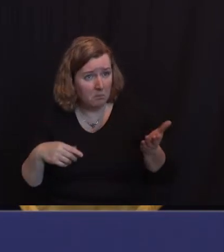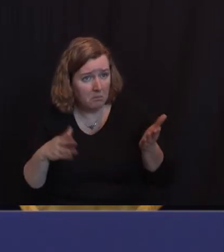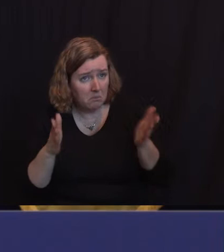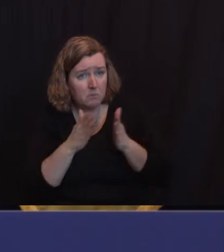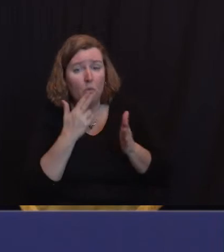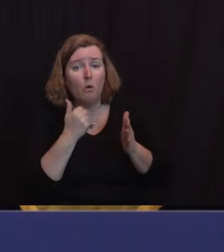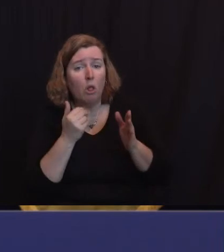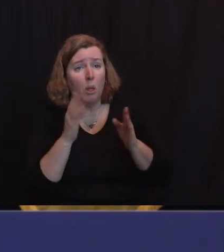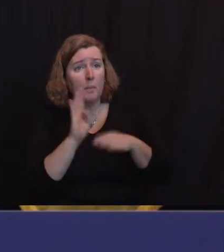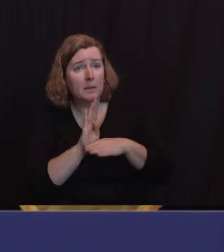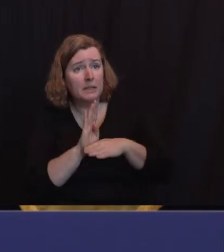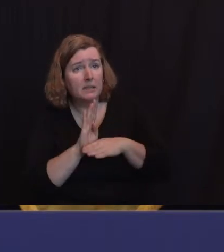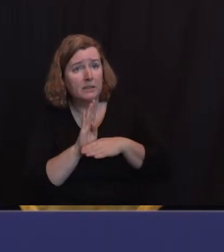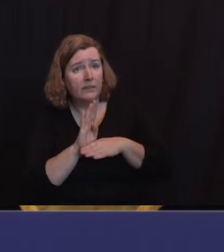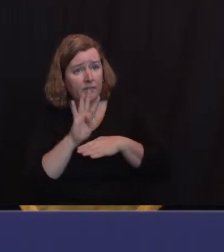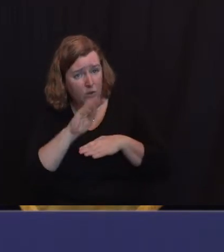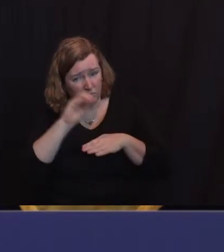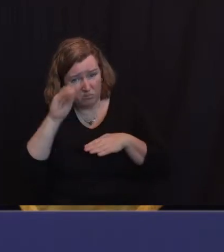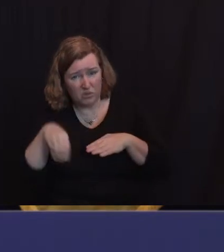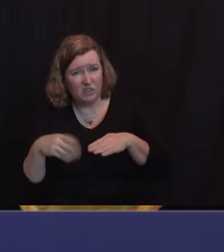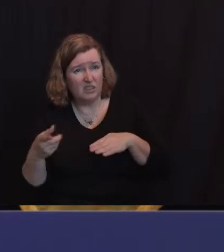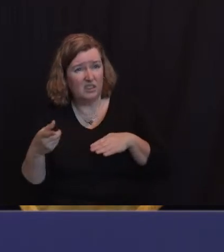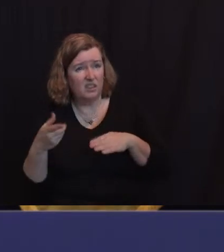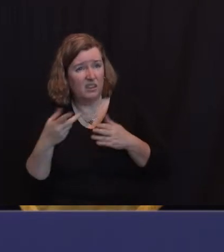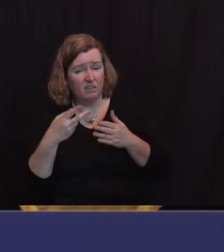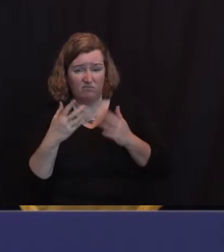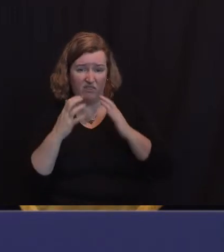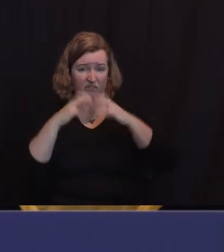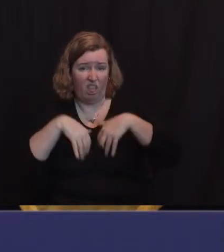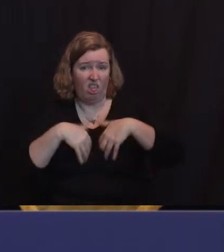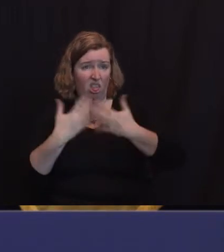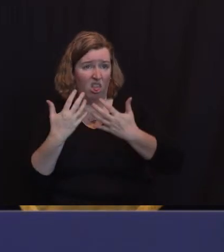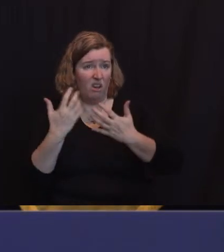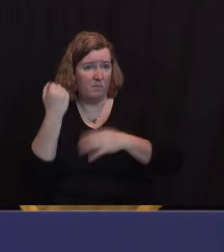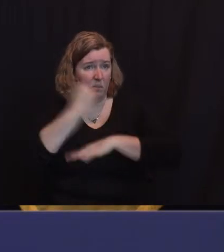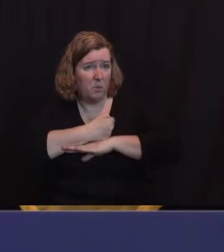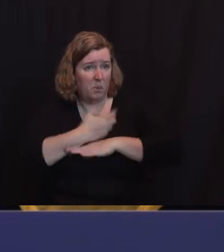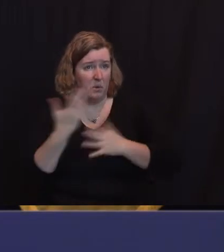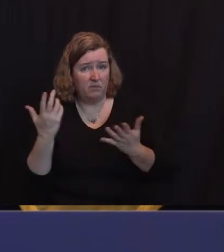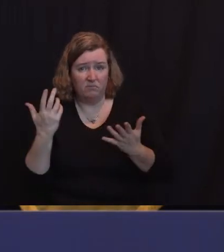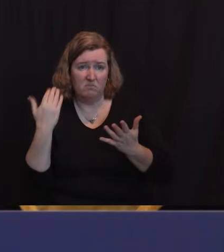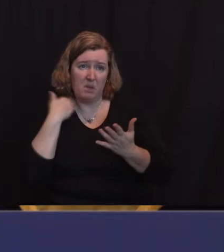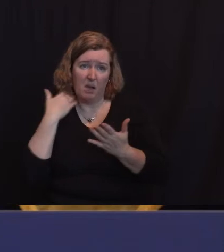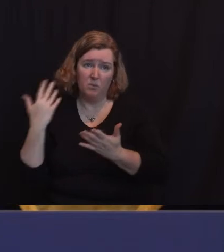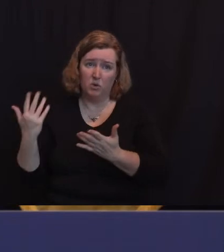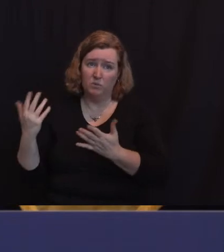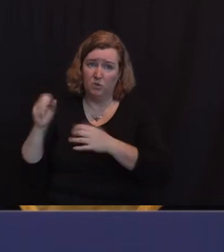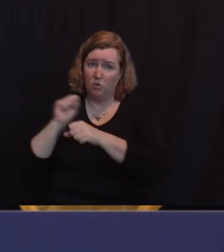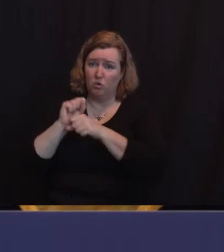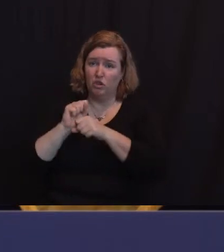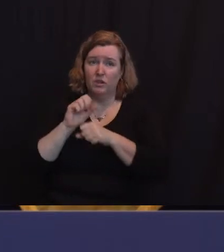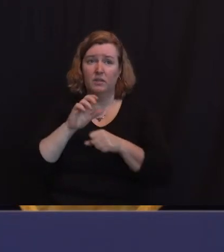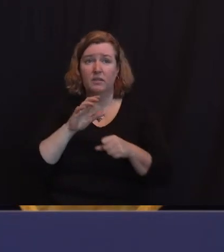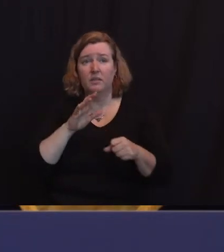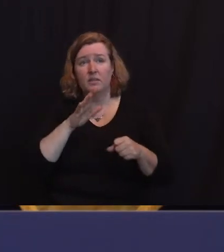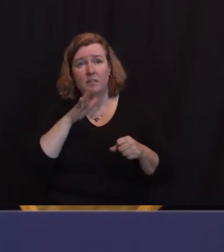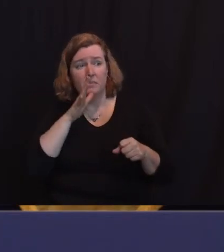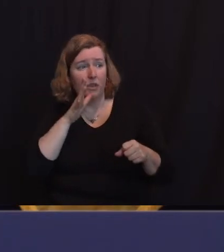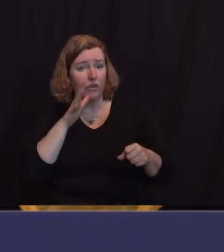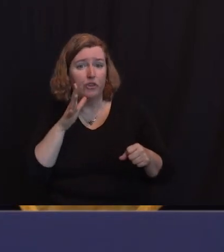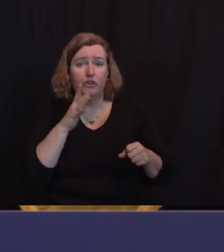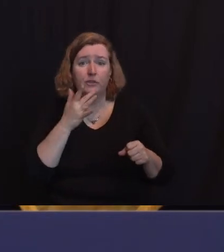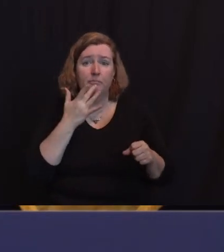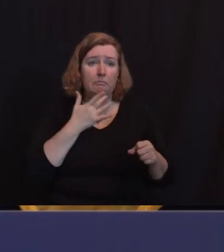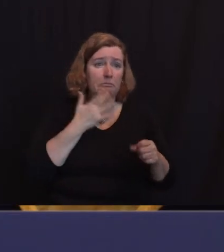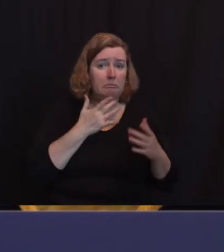failed, or a restaurant owner, or a working mom trying to make both ends meet as it relates to